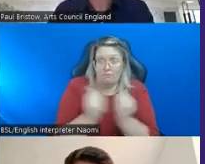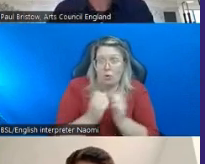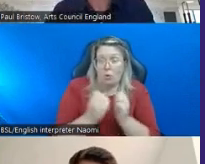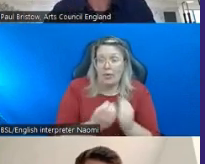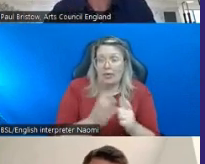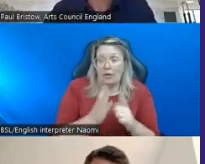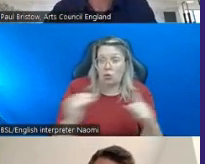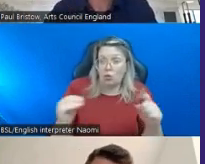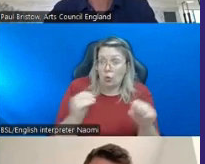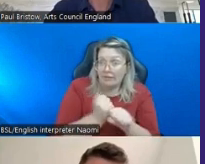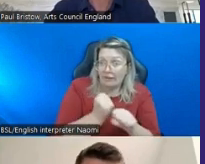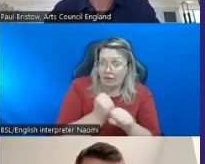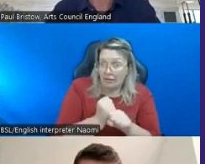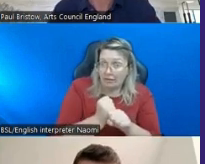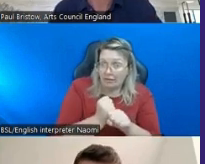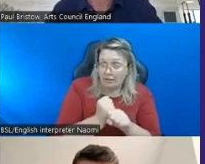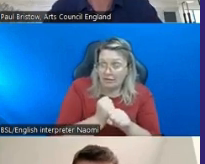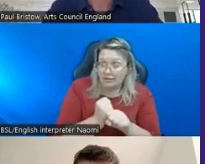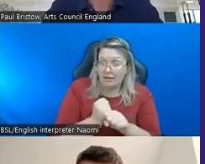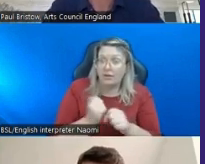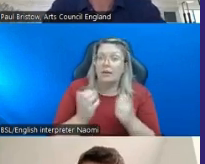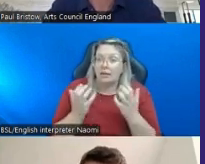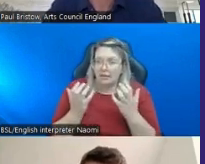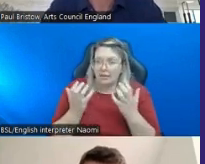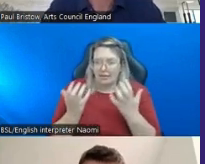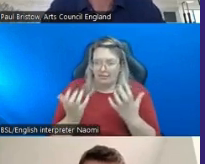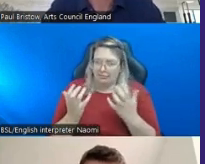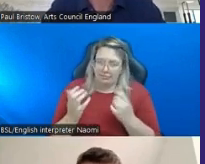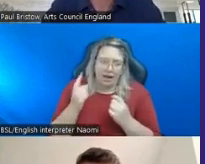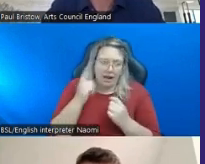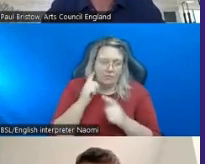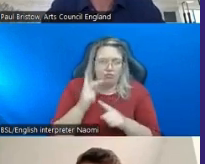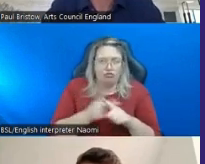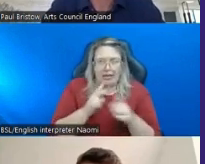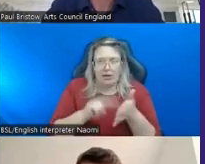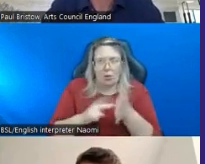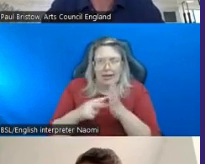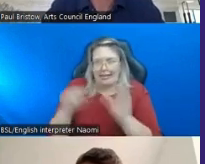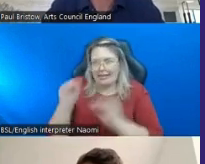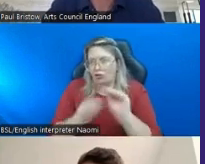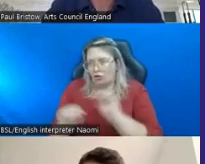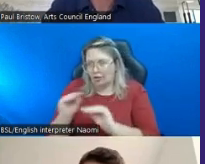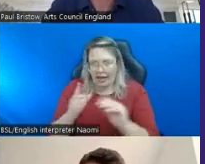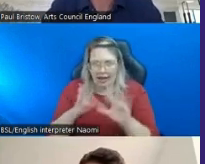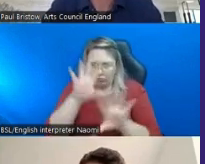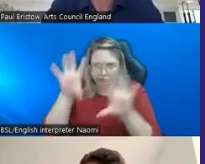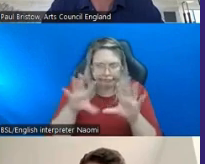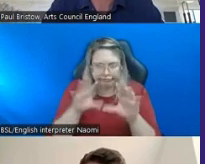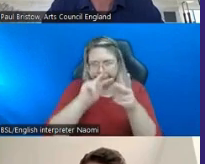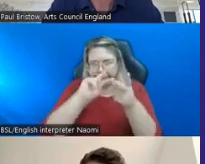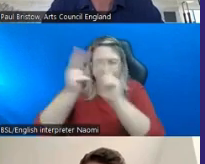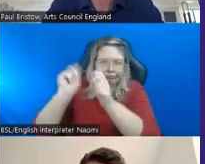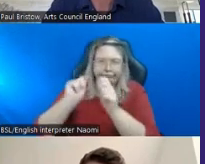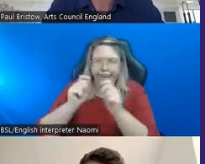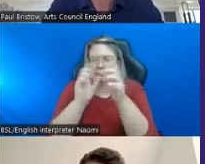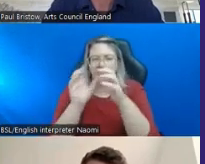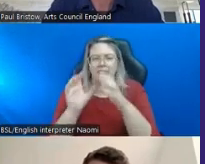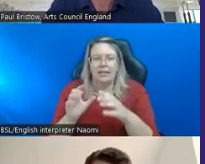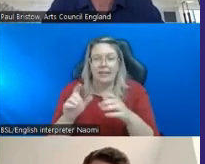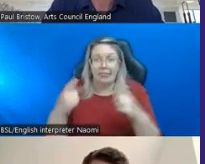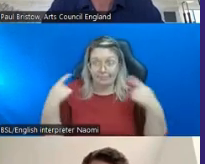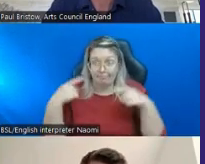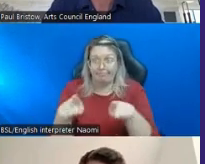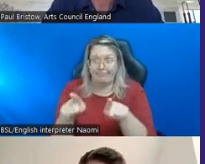it varies from place to place, but reorganisation is happening and happening in tangent with devolution in a lot